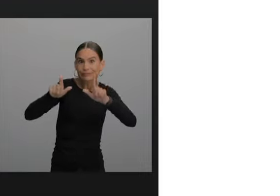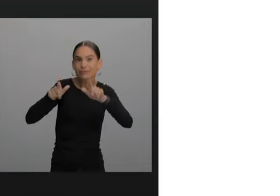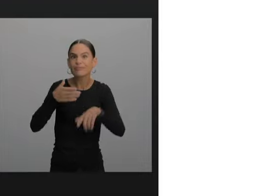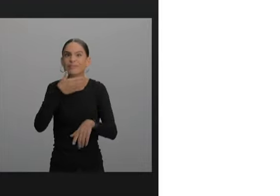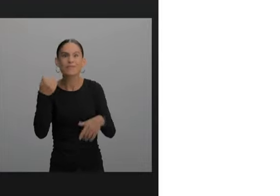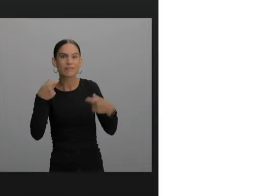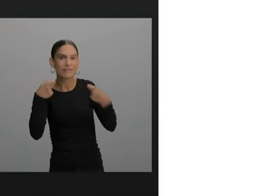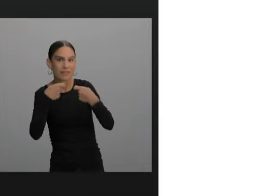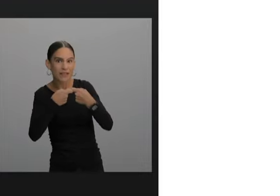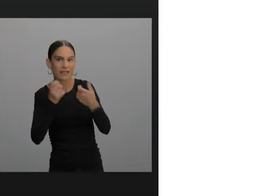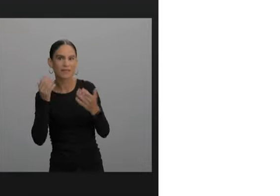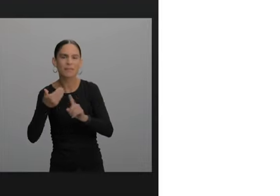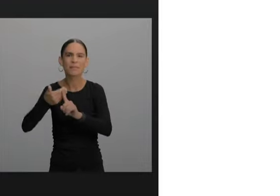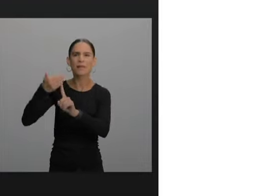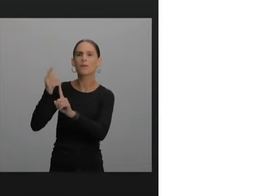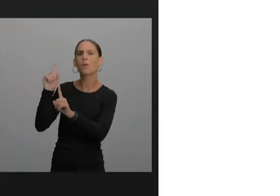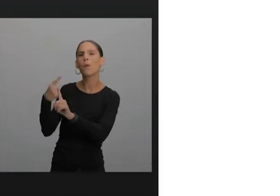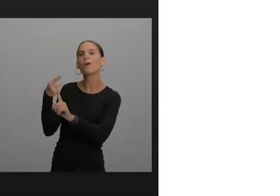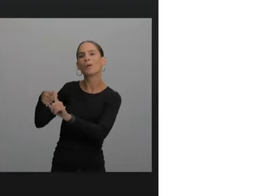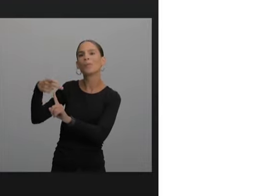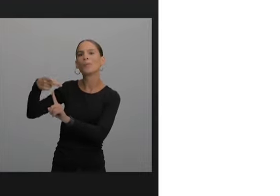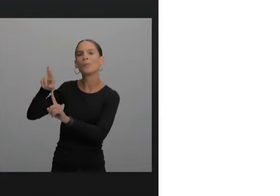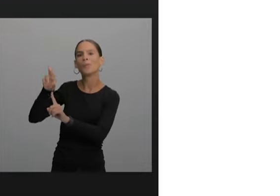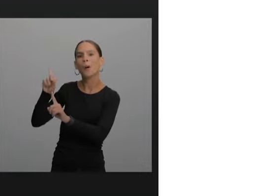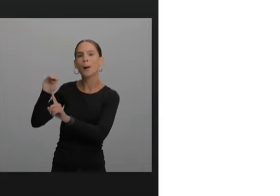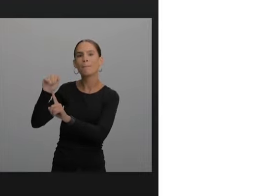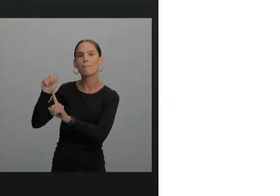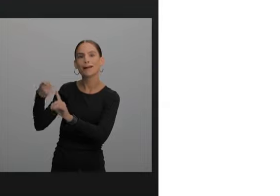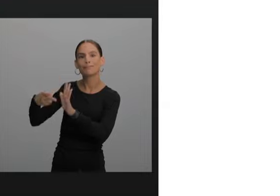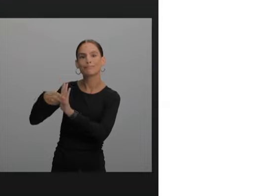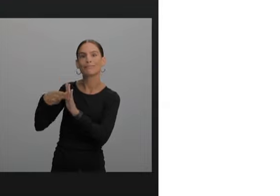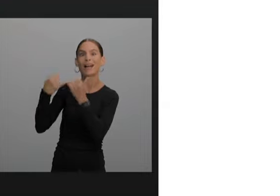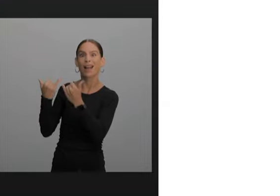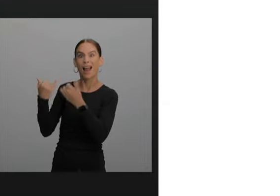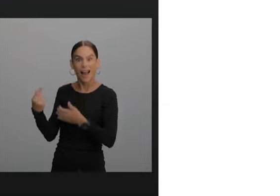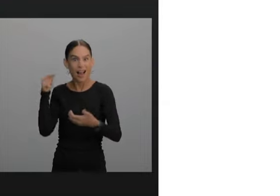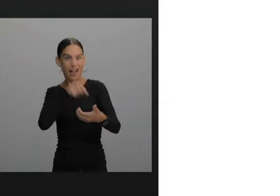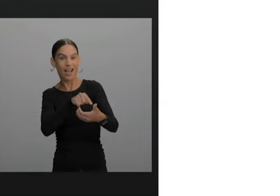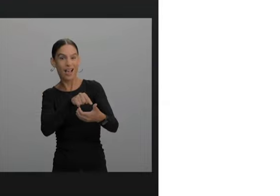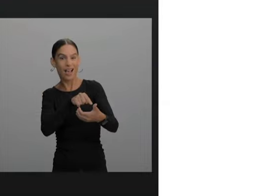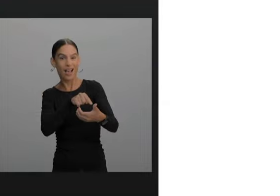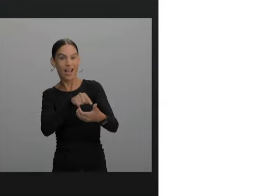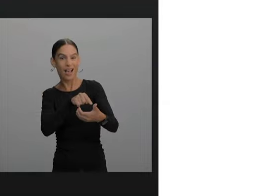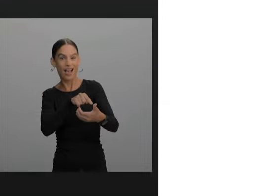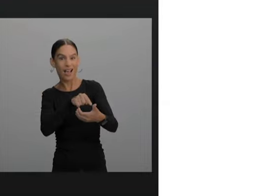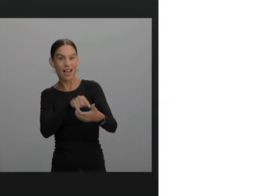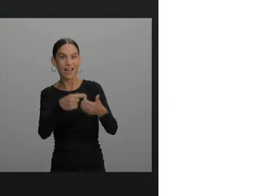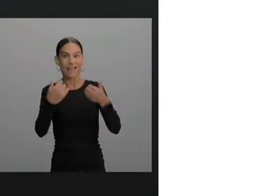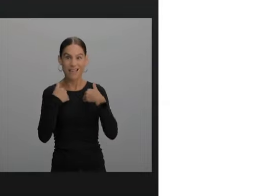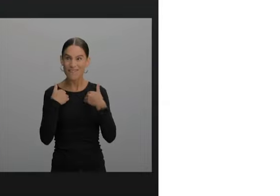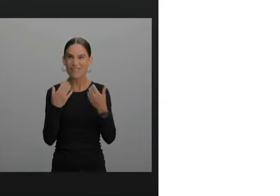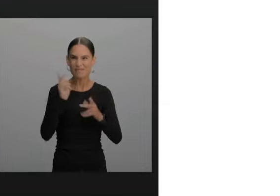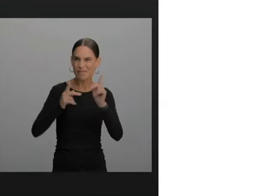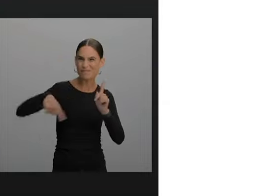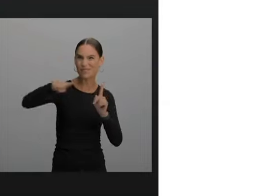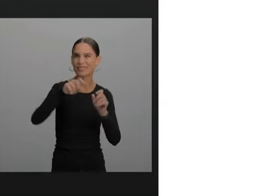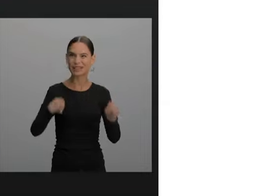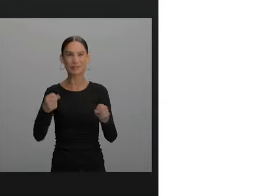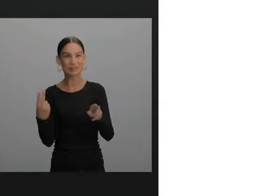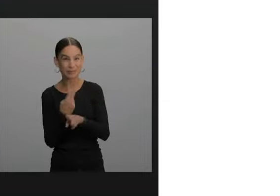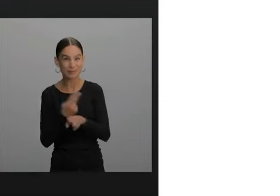previously only available in our Pro Max models, and now we're bringing it to even more people. Okay, cool.